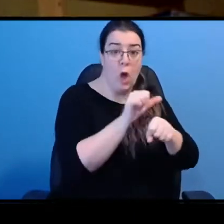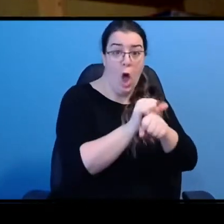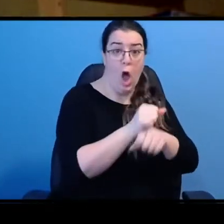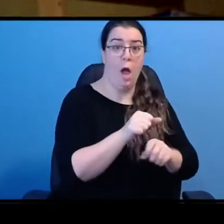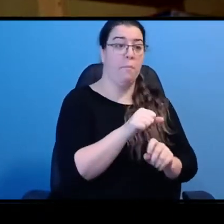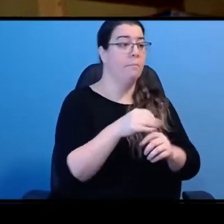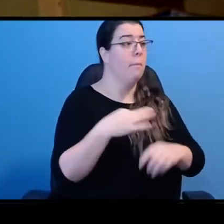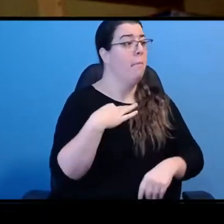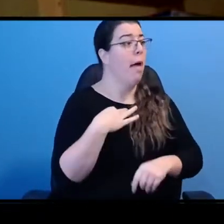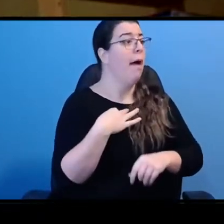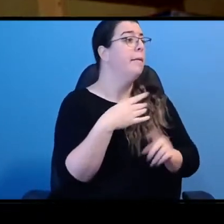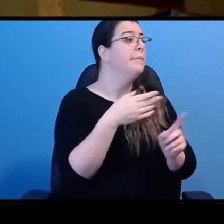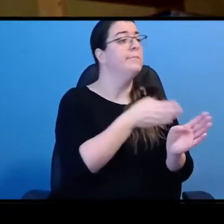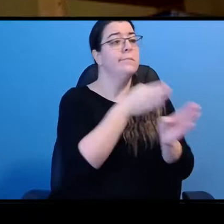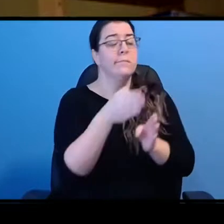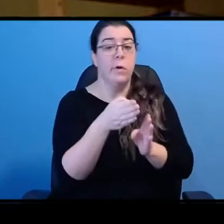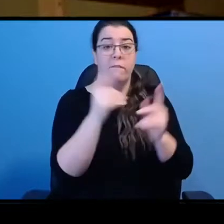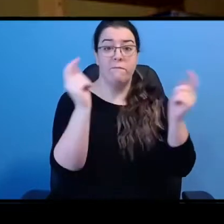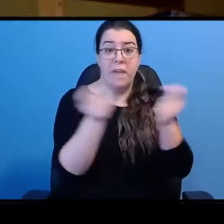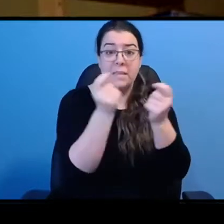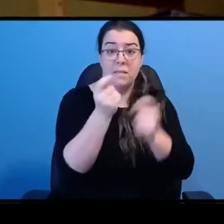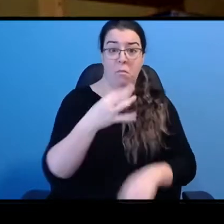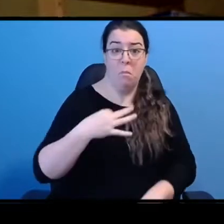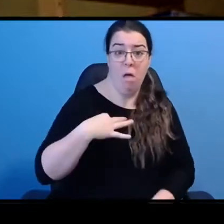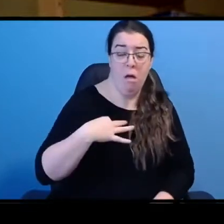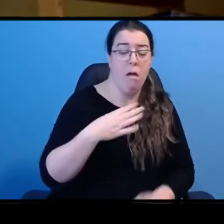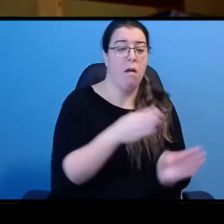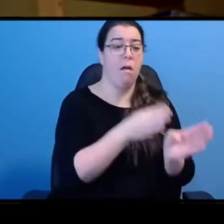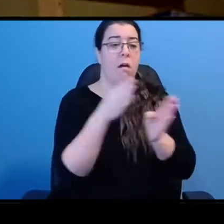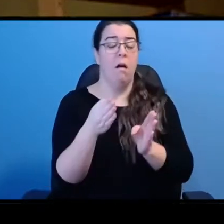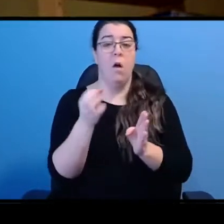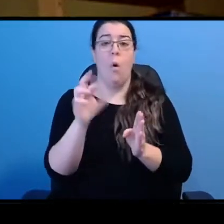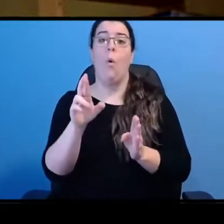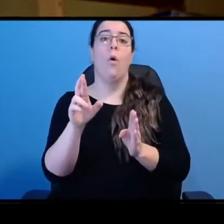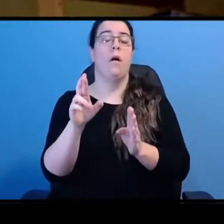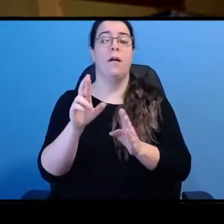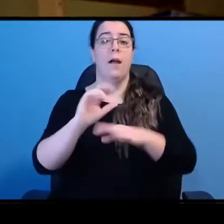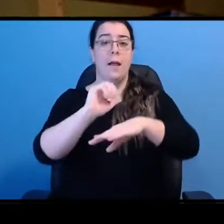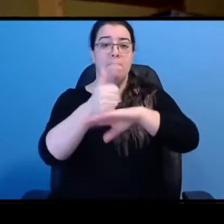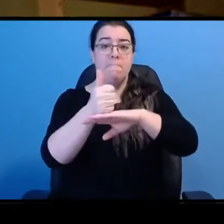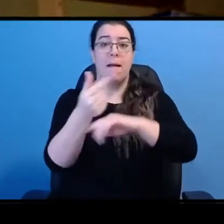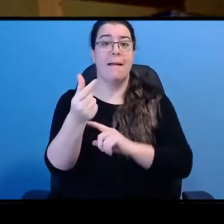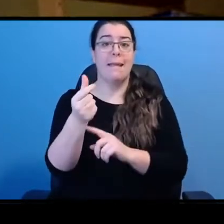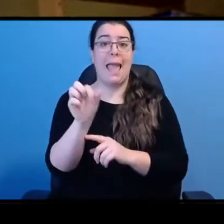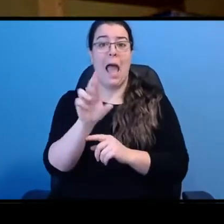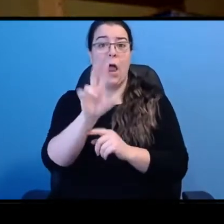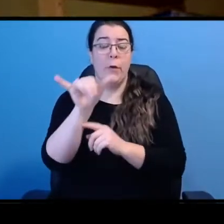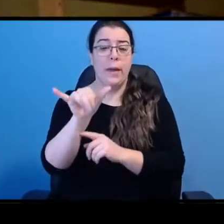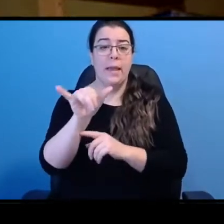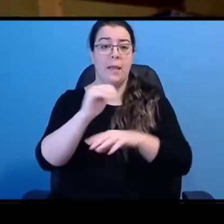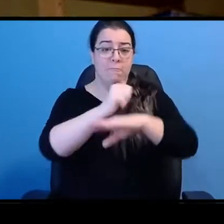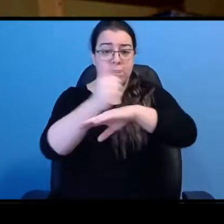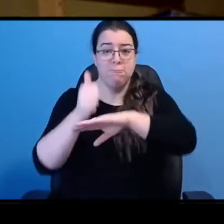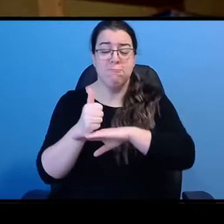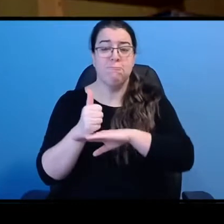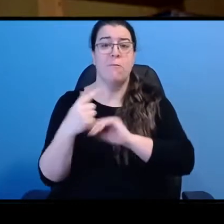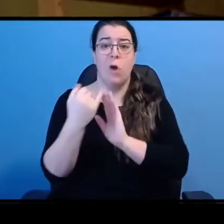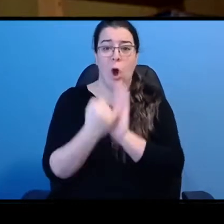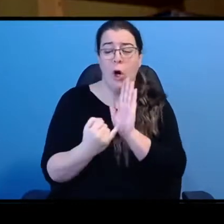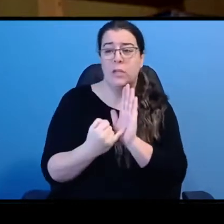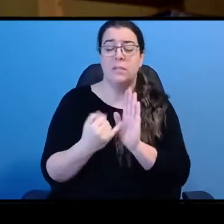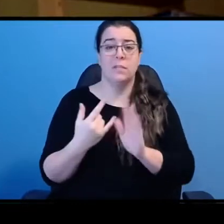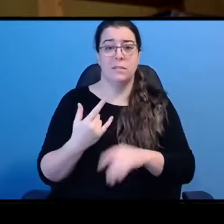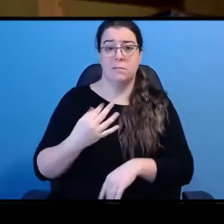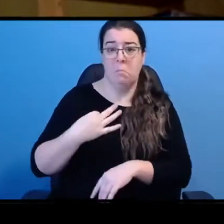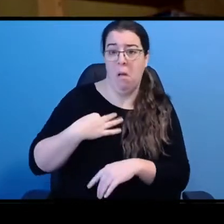or maybe you want to get your work shown in a gallery, or you want to do a residency somewhere like Reachability or various different arts